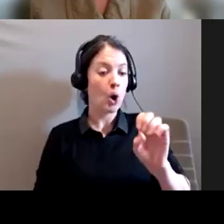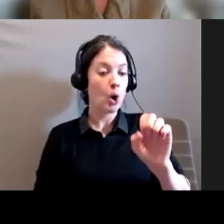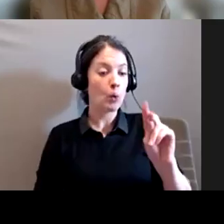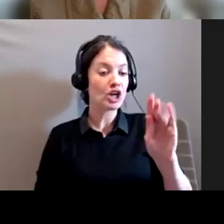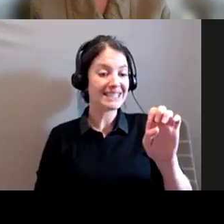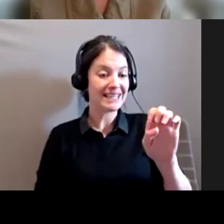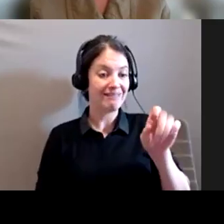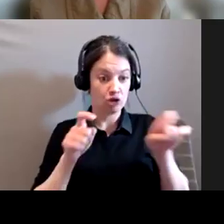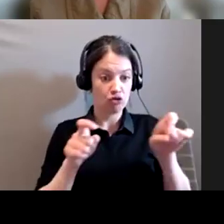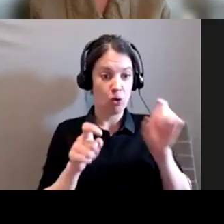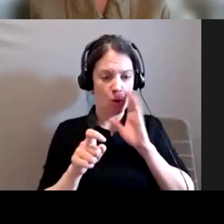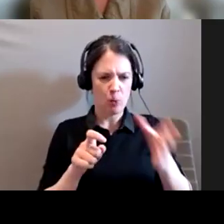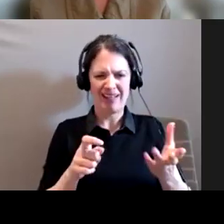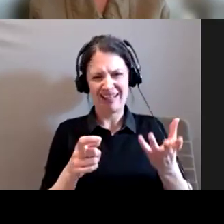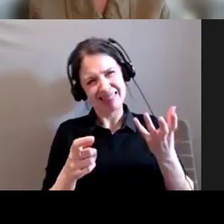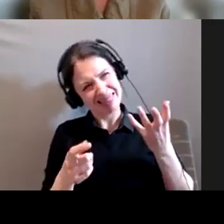abuse.